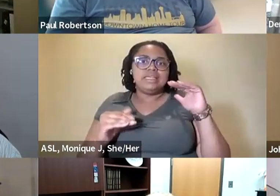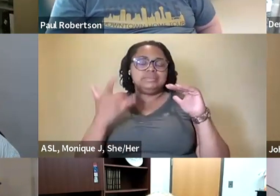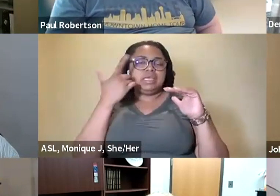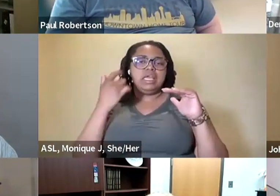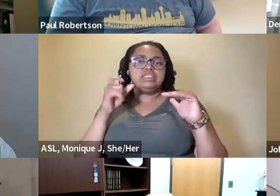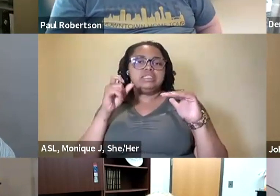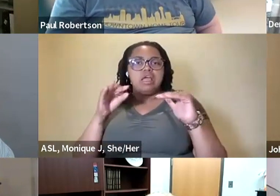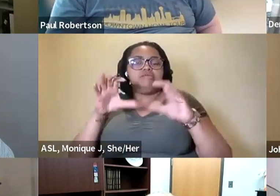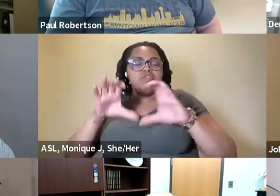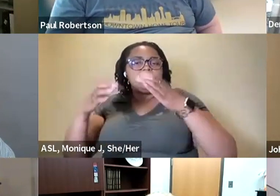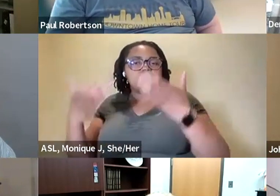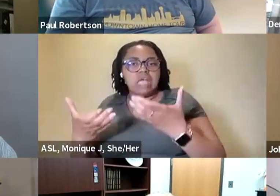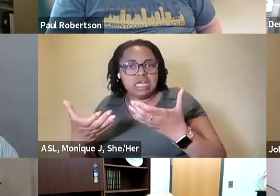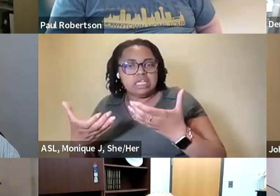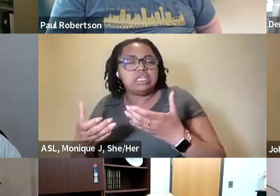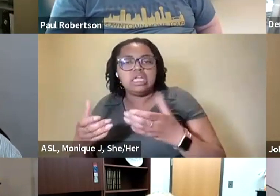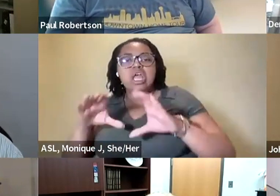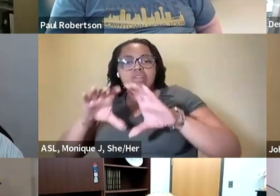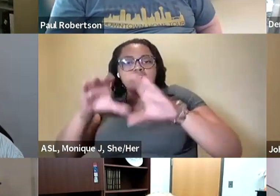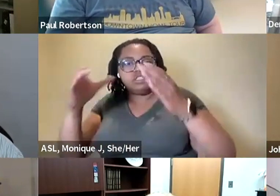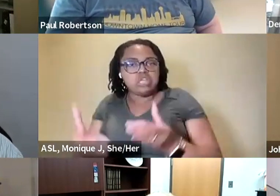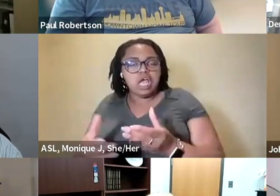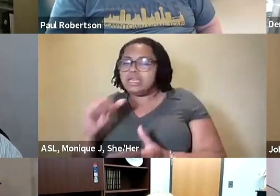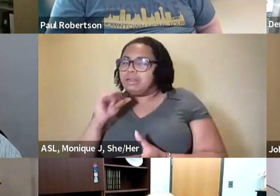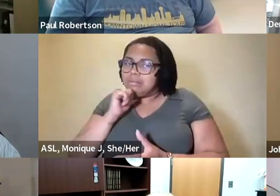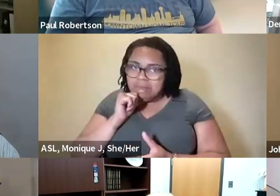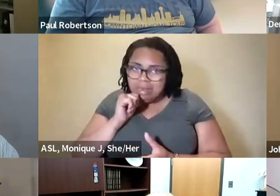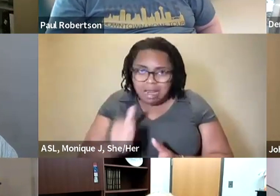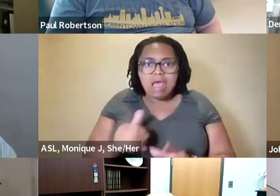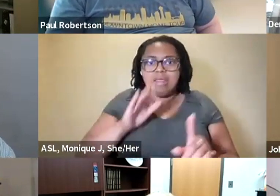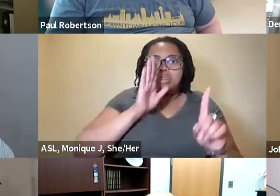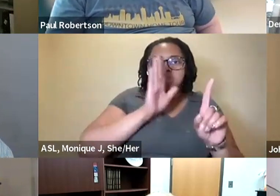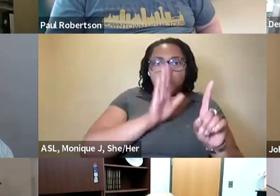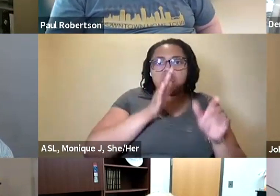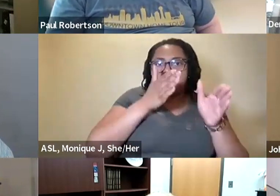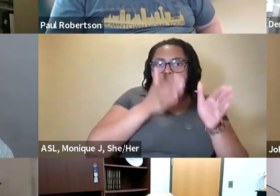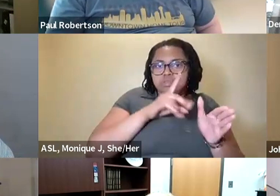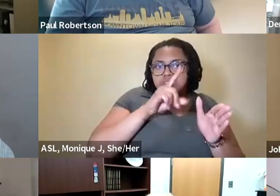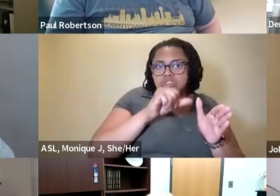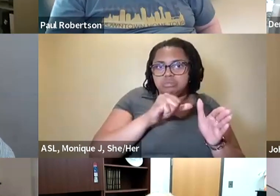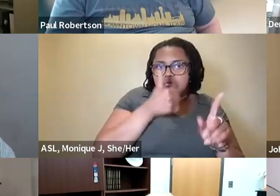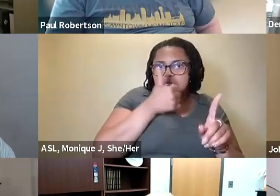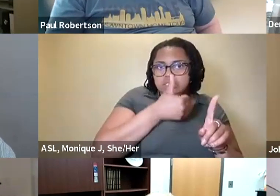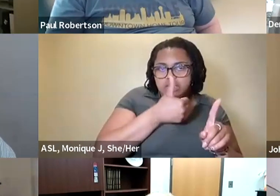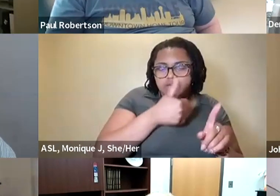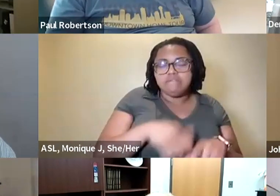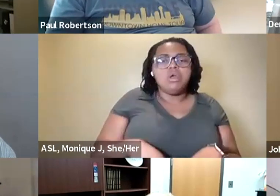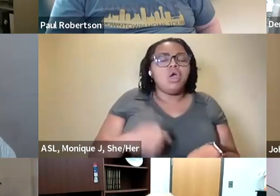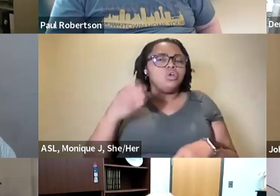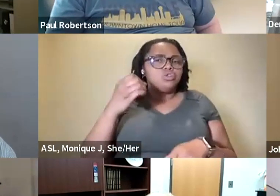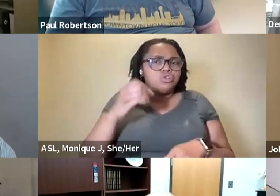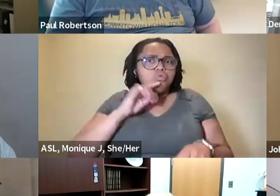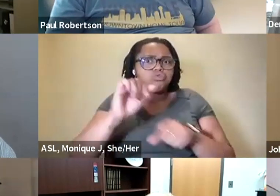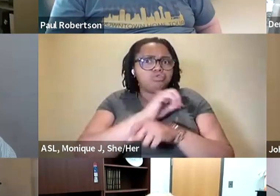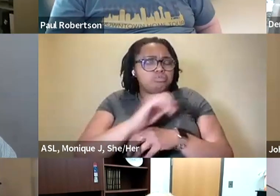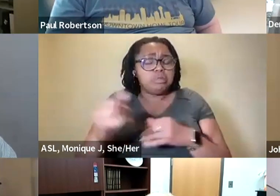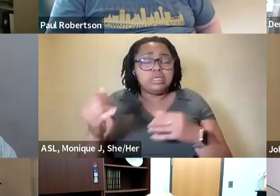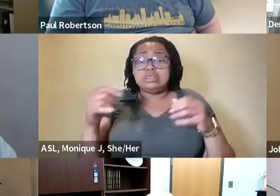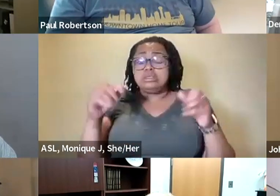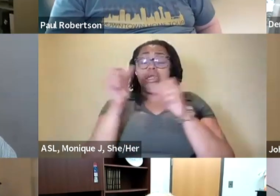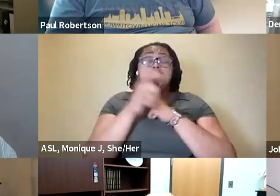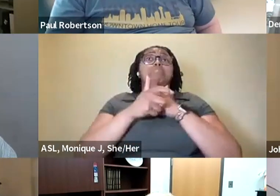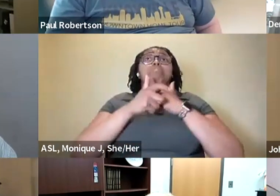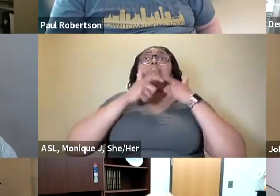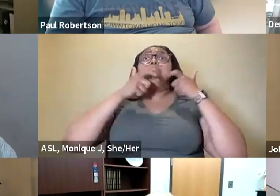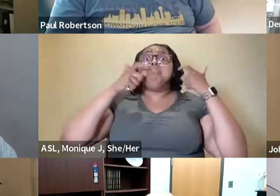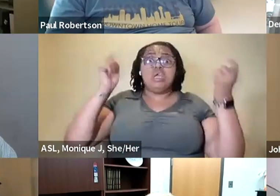than a problem with the condition itself. So this is, as you know, was a revolutionary idea. It turned